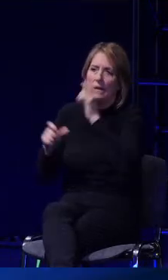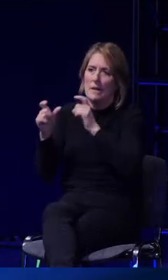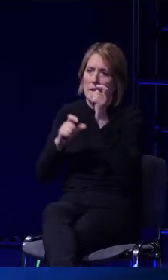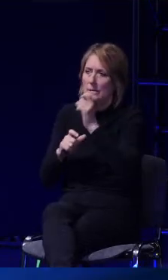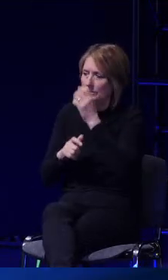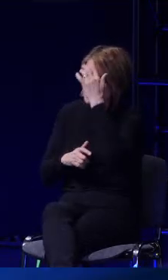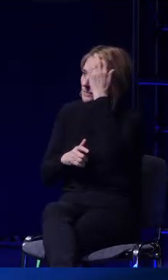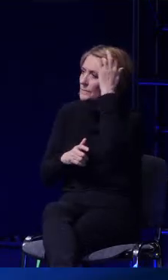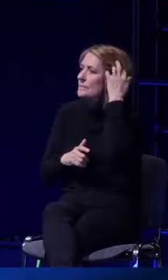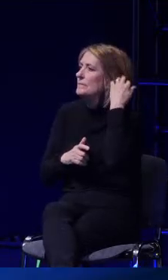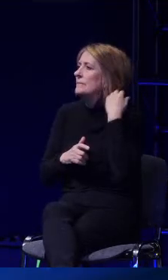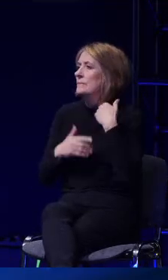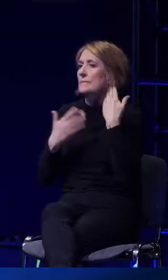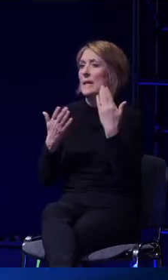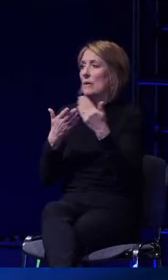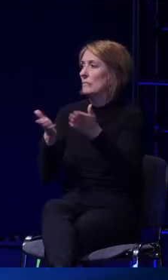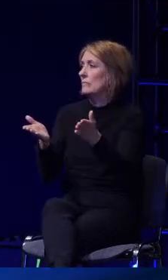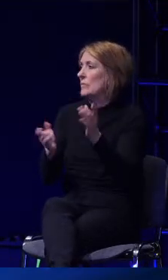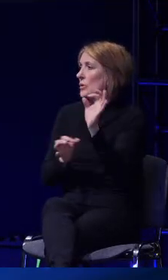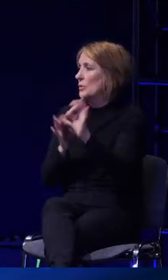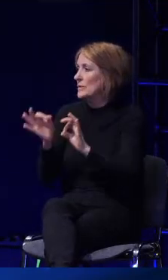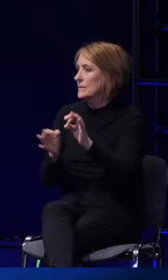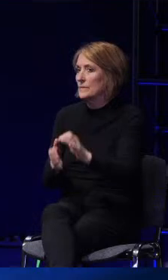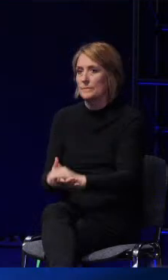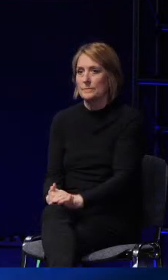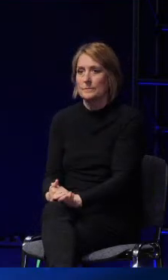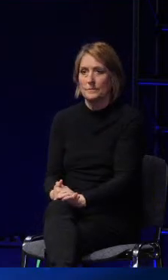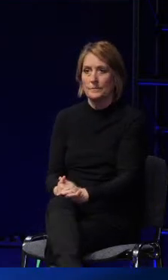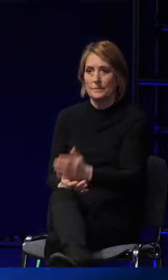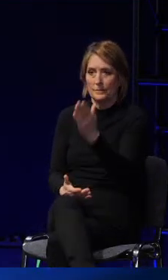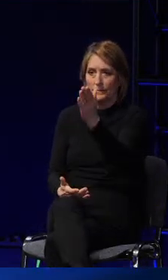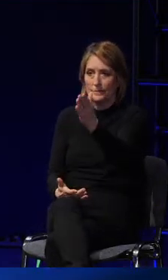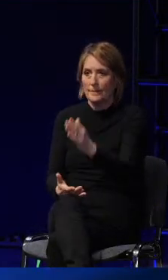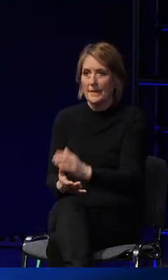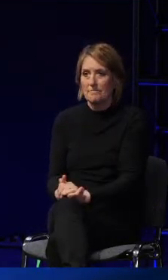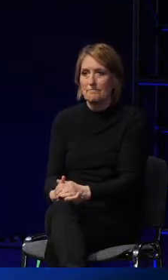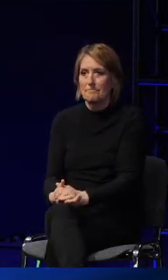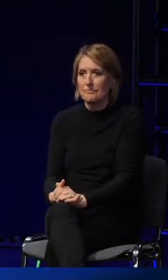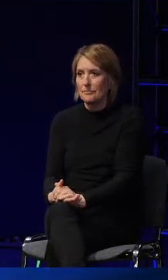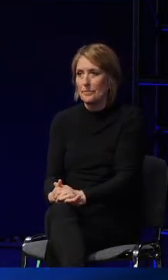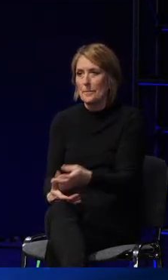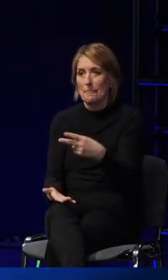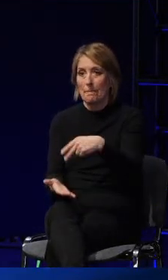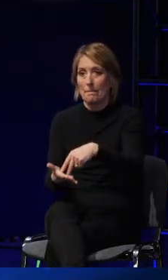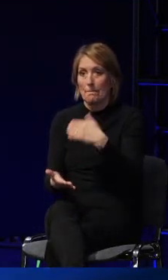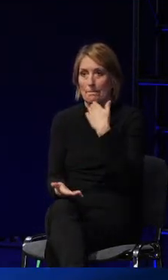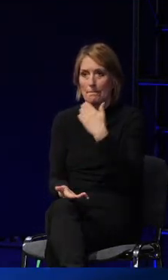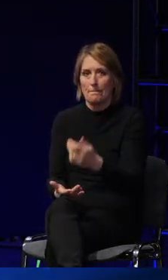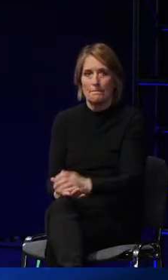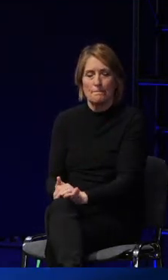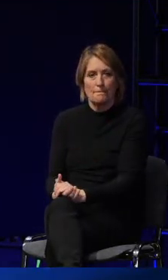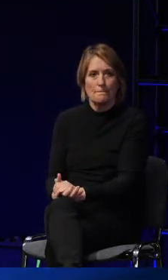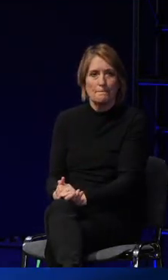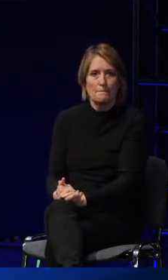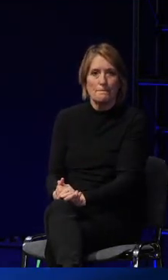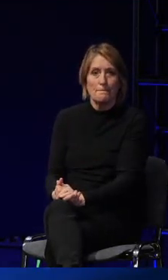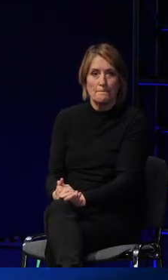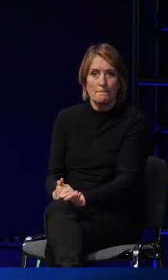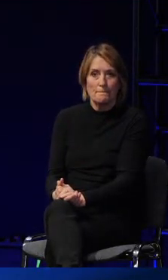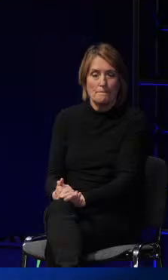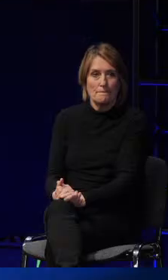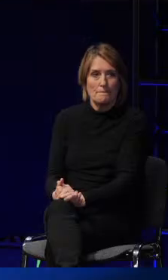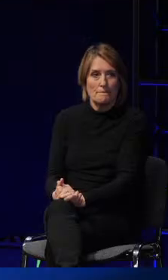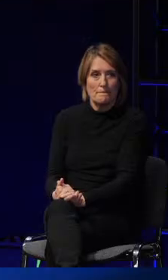All right, so now we're going to open up for questions. Are there any questions out there? If you could stand up, that would be great. A microphone's going to come over to you.